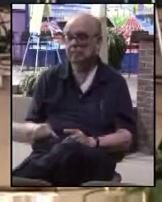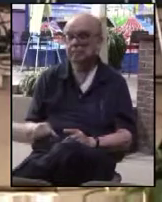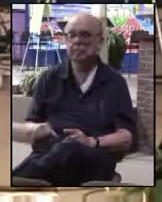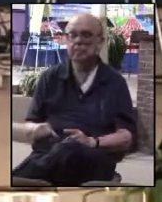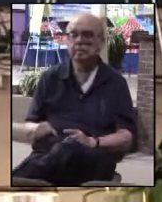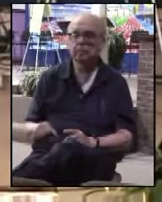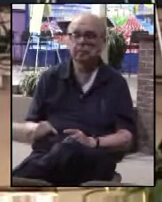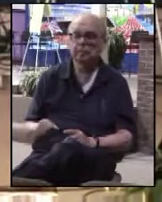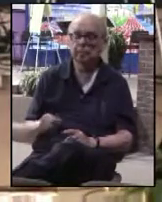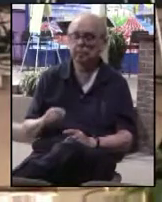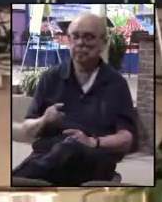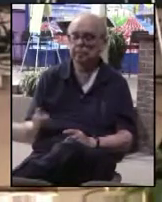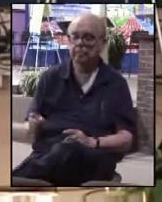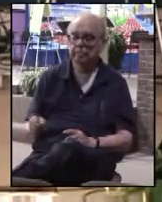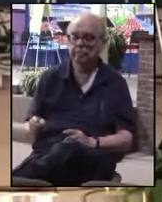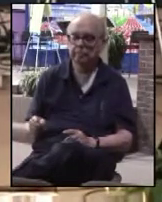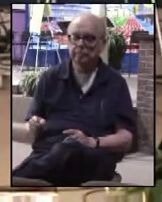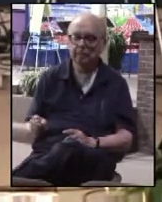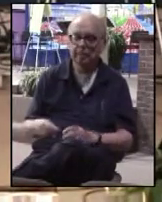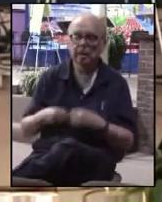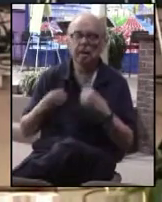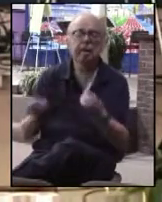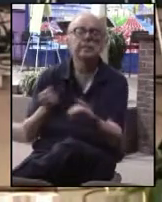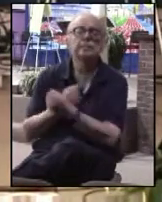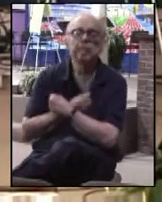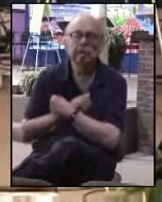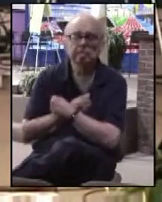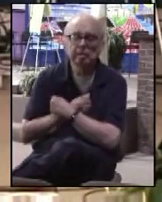they just go over to them and just give them a hug